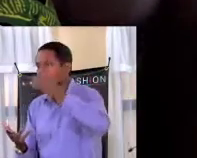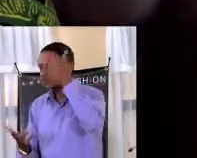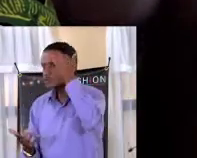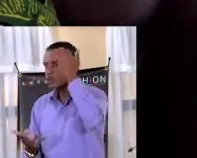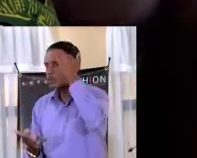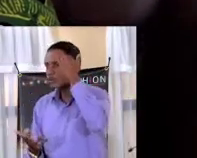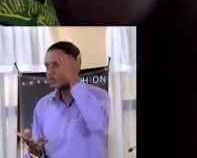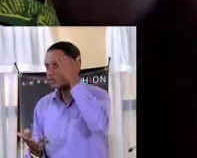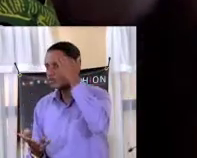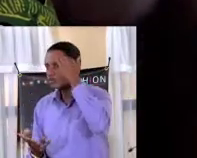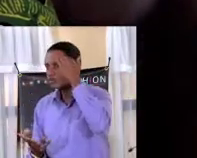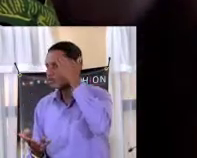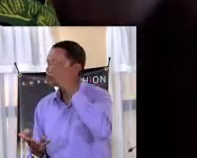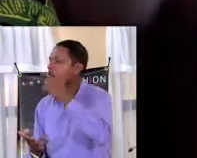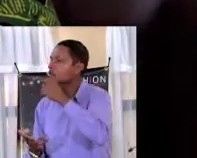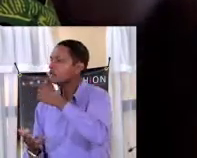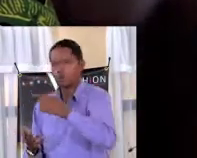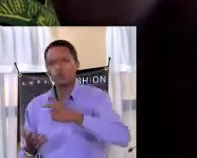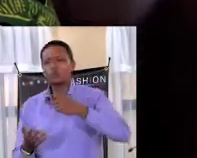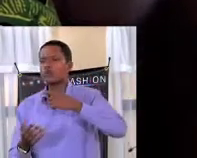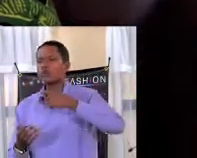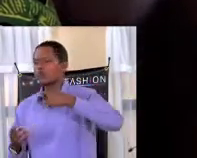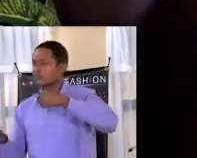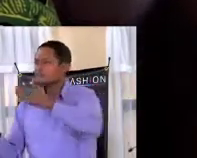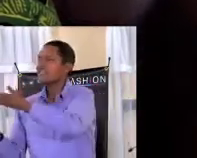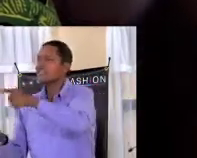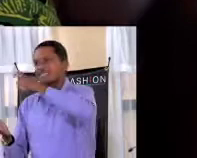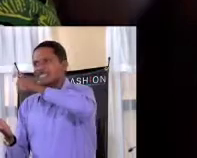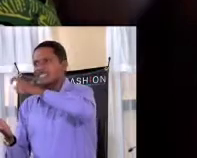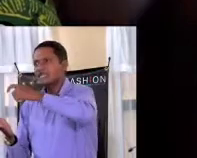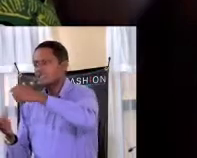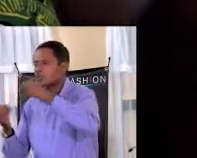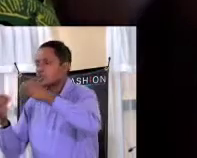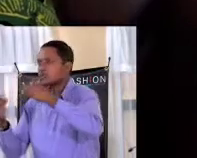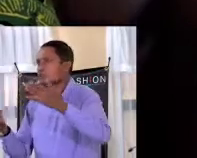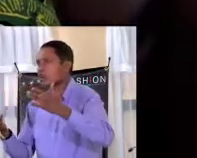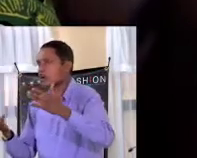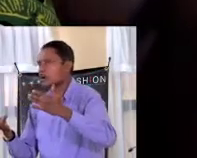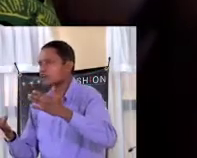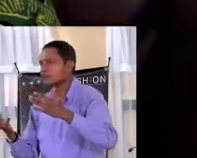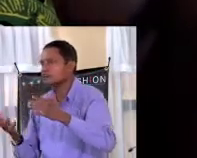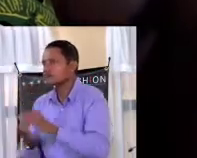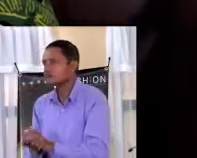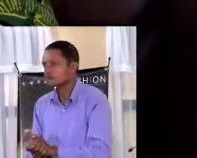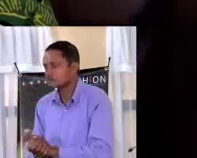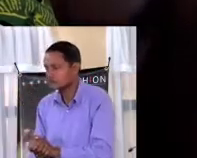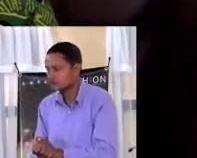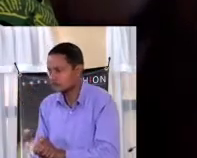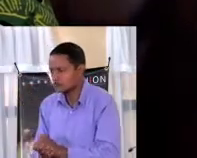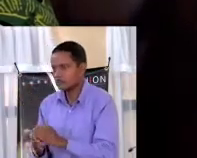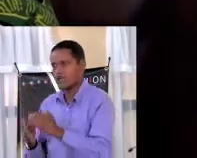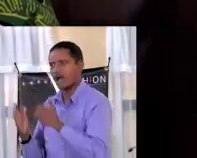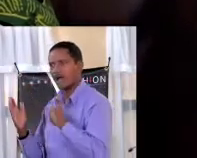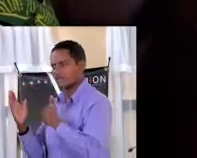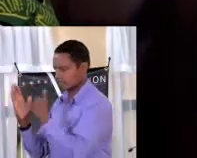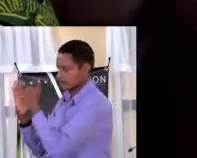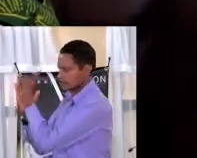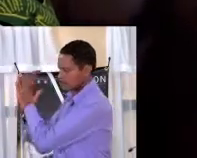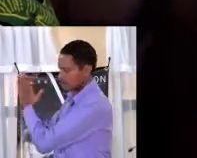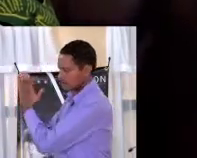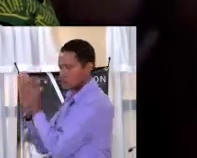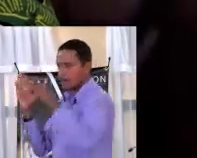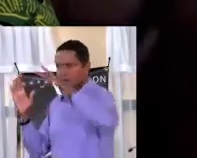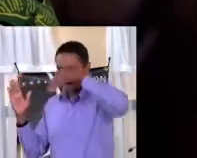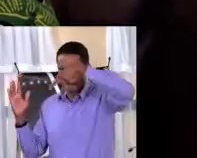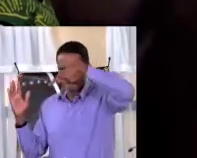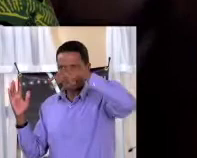relevant to their market? Doing that level of research, identifying it, creating a proper profile, and using that